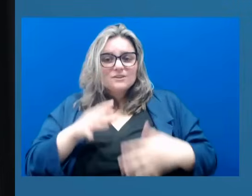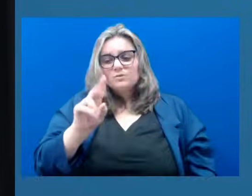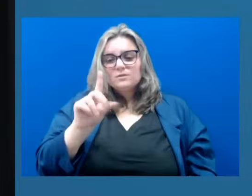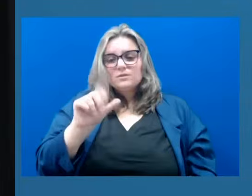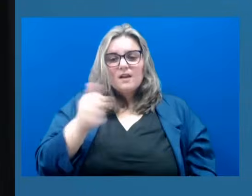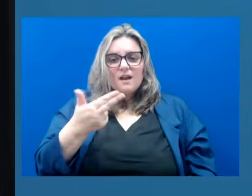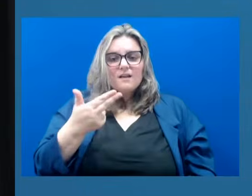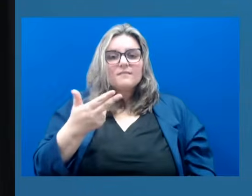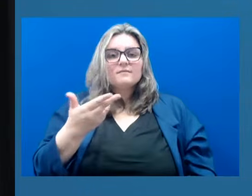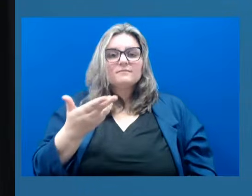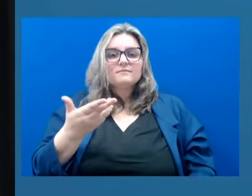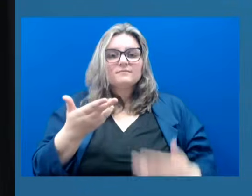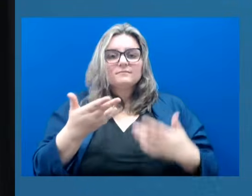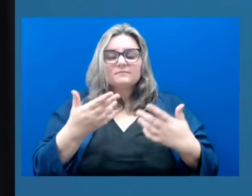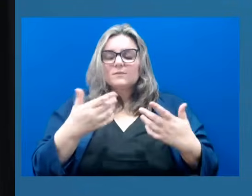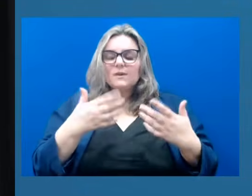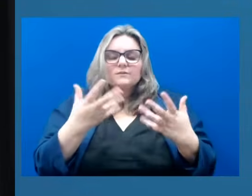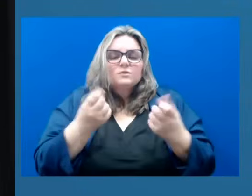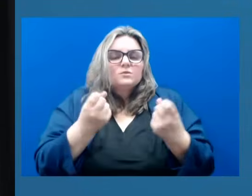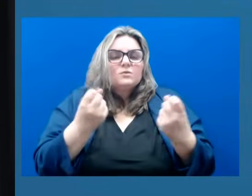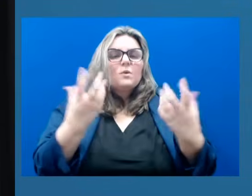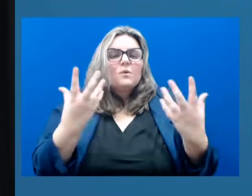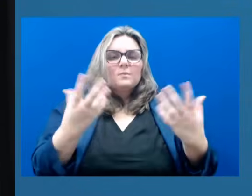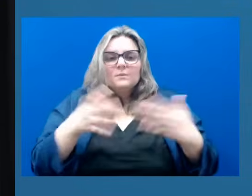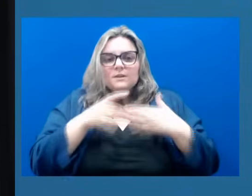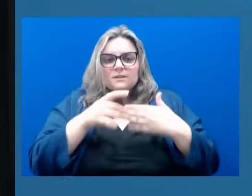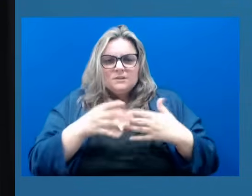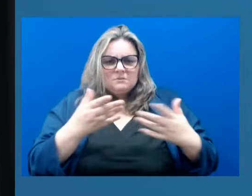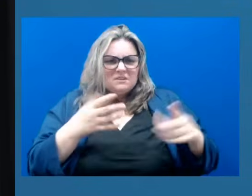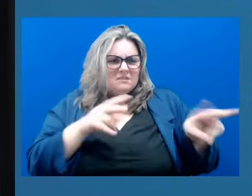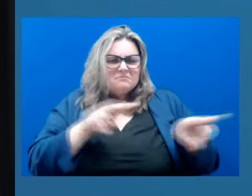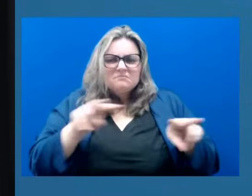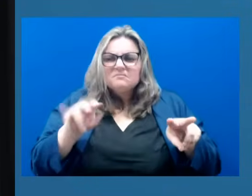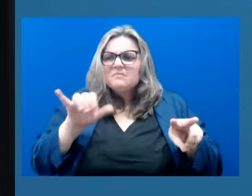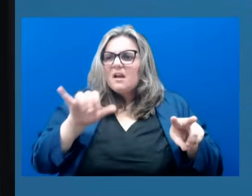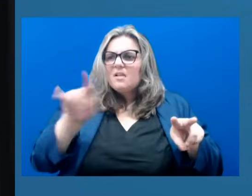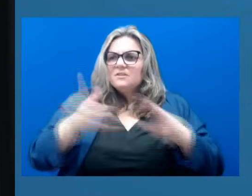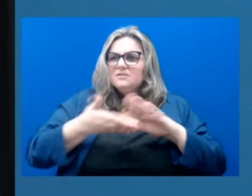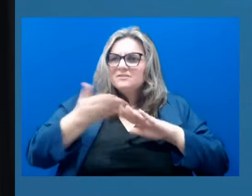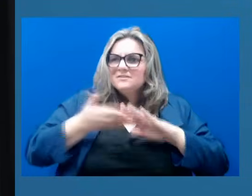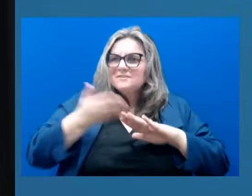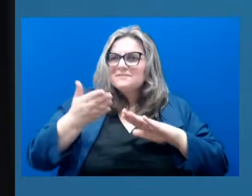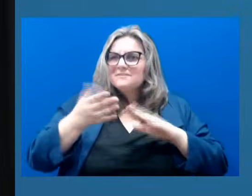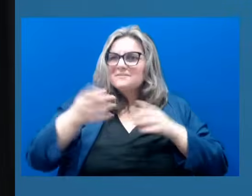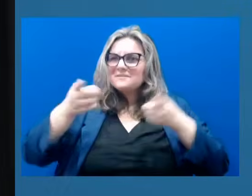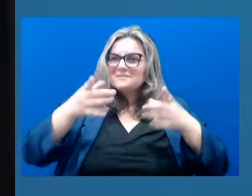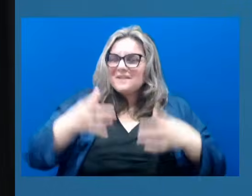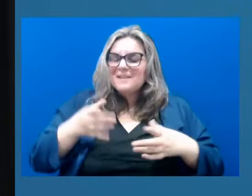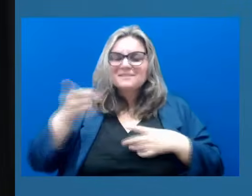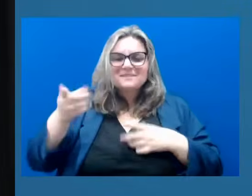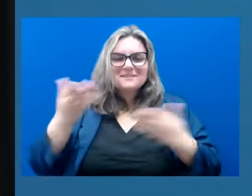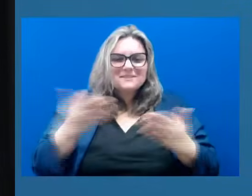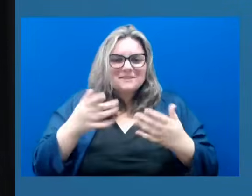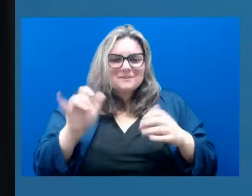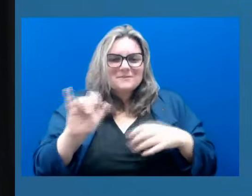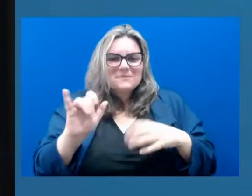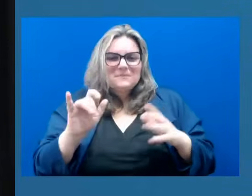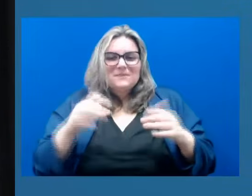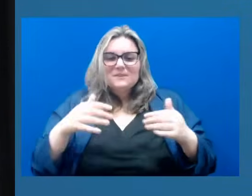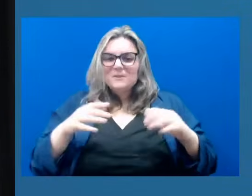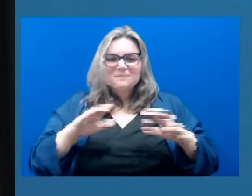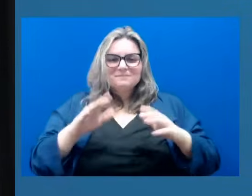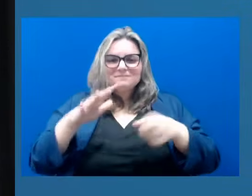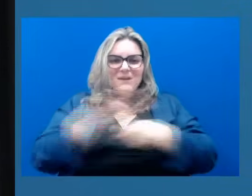much leadership here. Oh wait, the Director of Operations is here as well, Emily Salzman, Lala Curtin, and we have the whole crew here, Steve